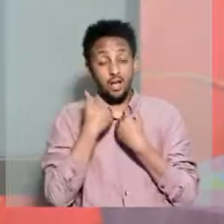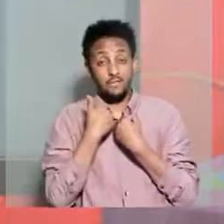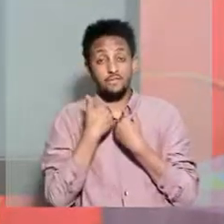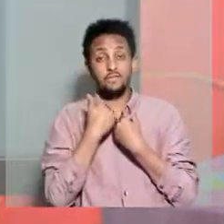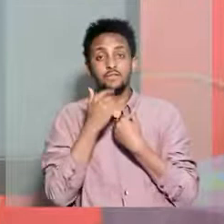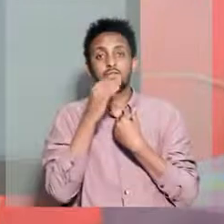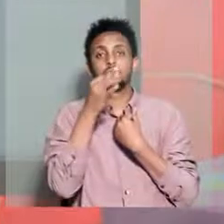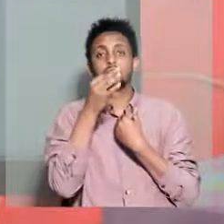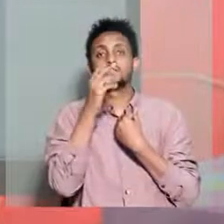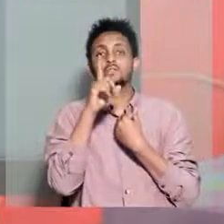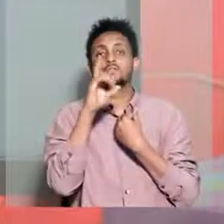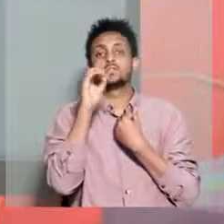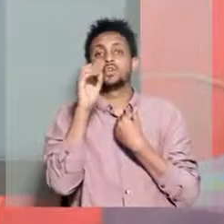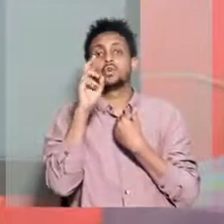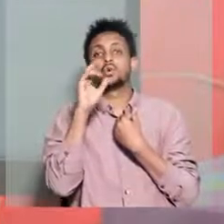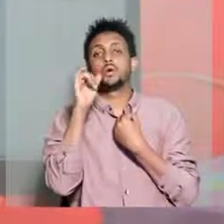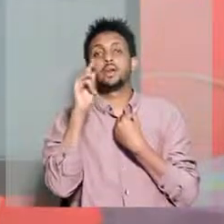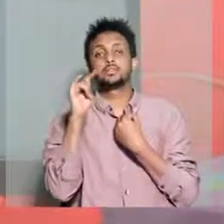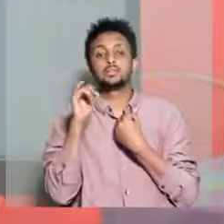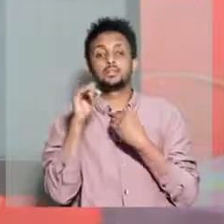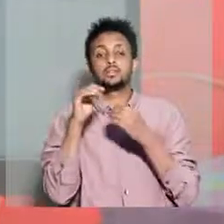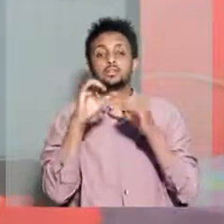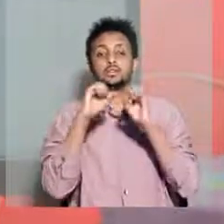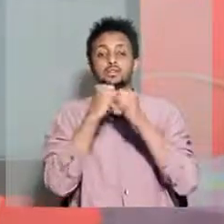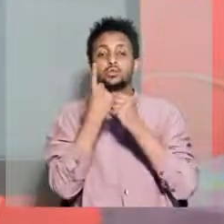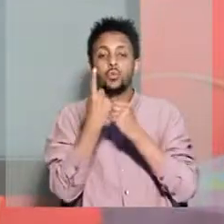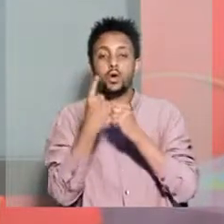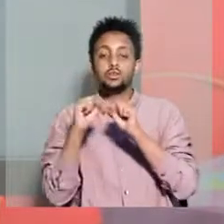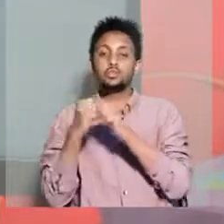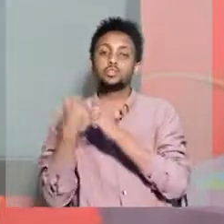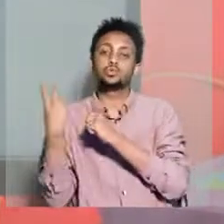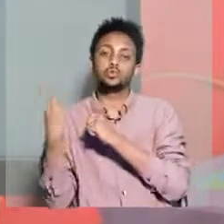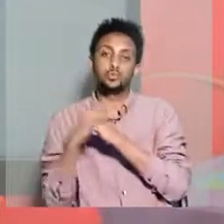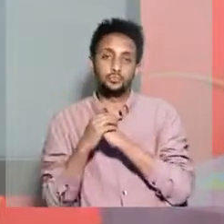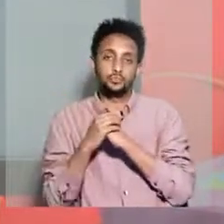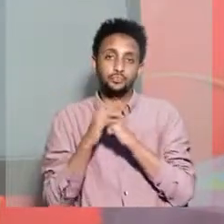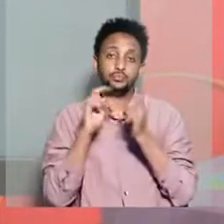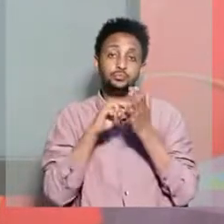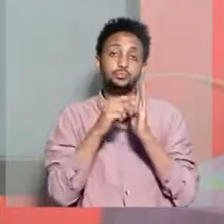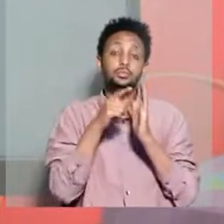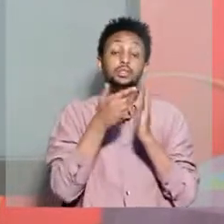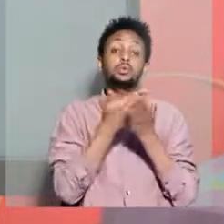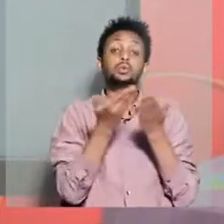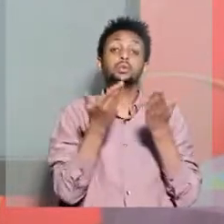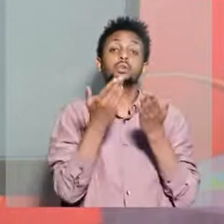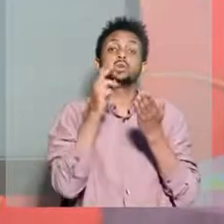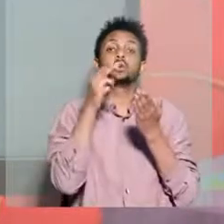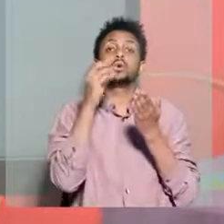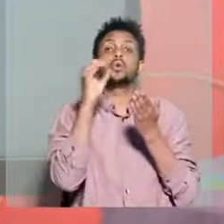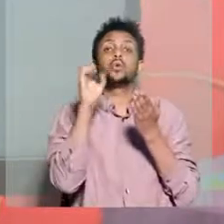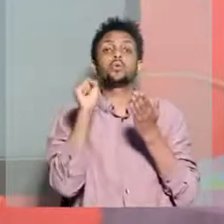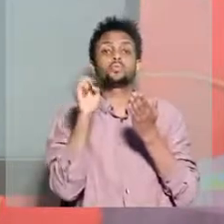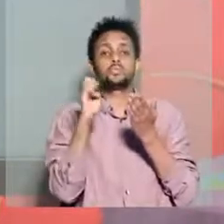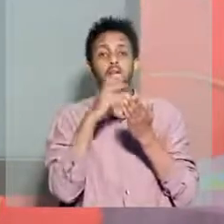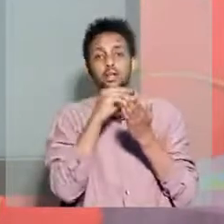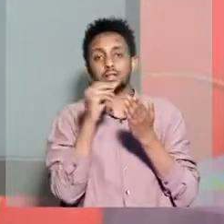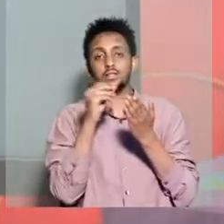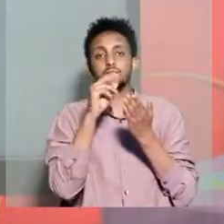the flow rate. We know that the flow rate at section 1 and at section 2, meaning in this case at the hose and at the